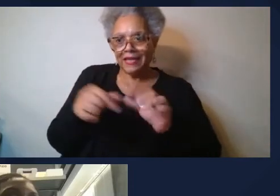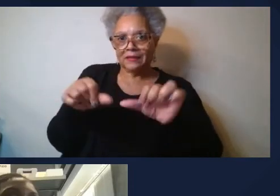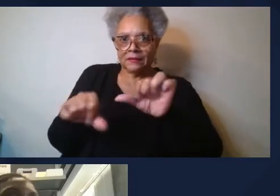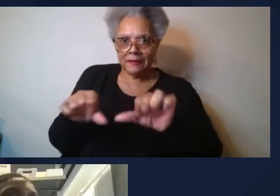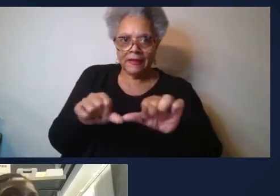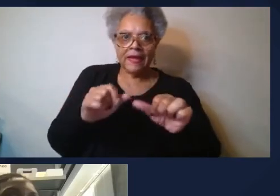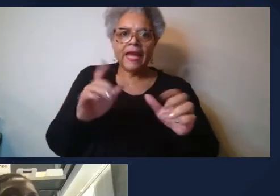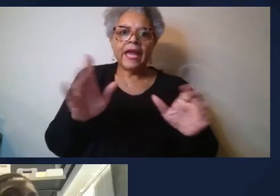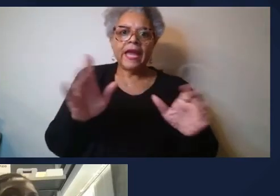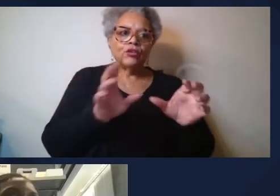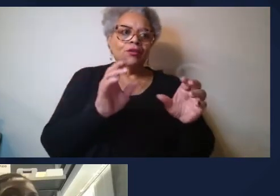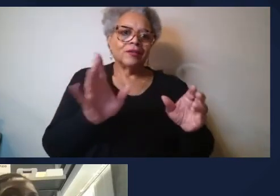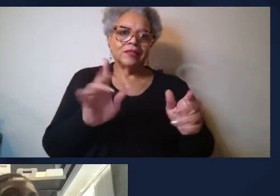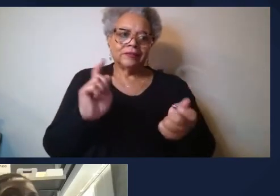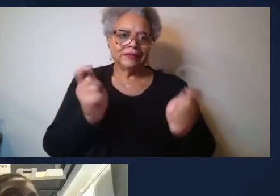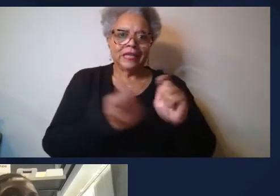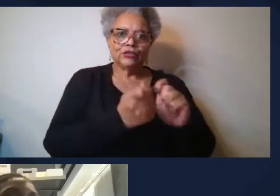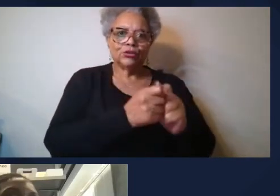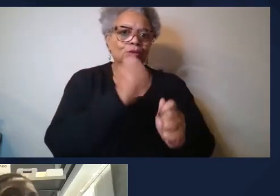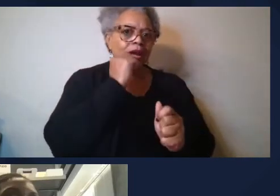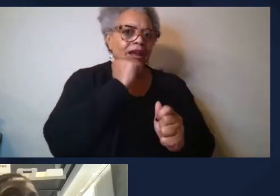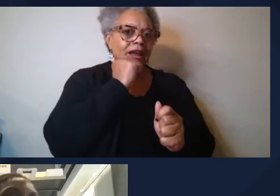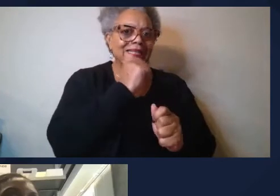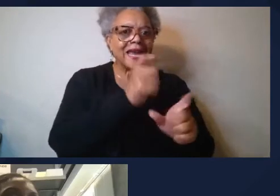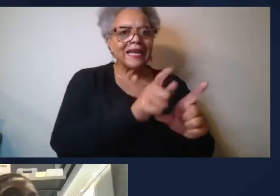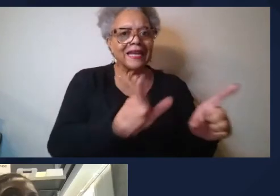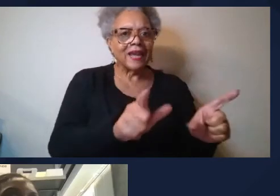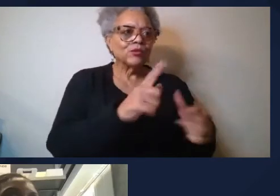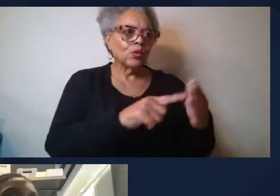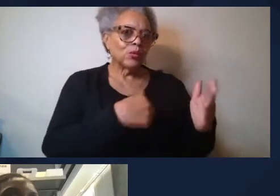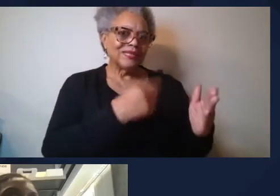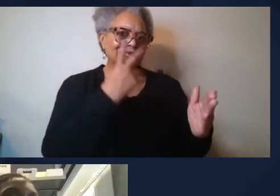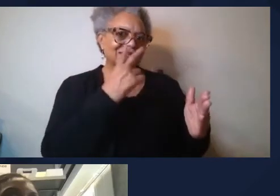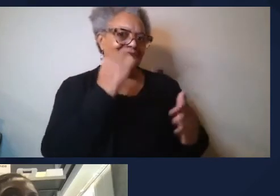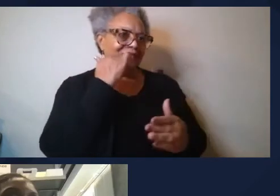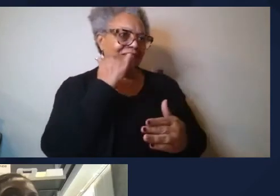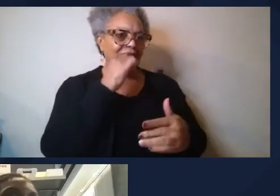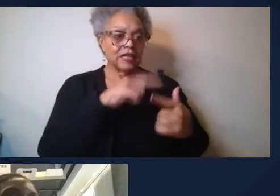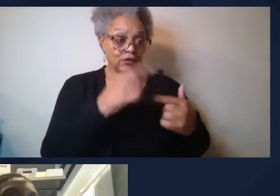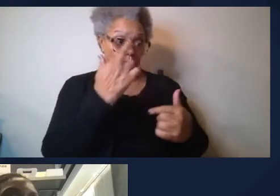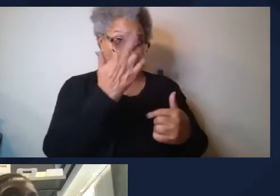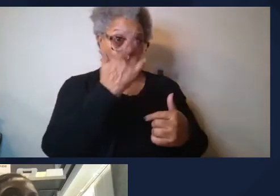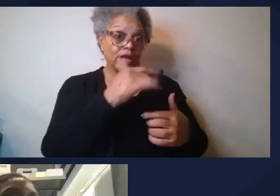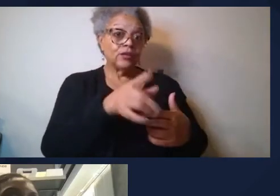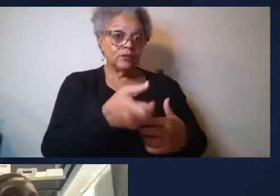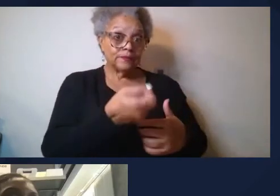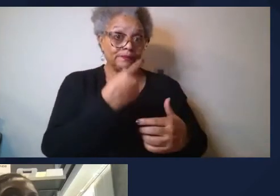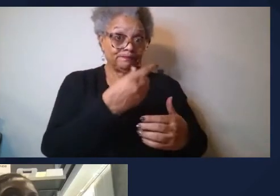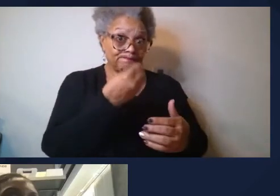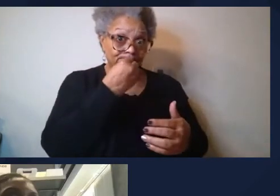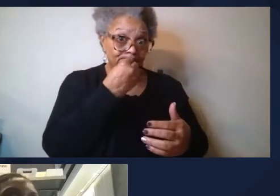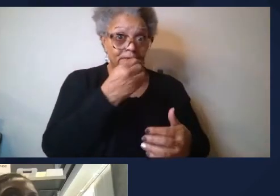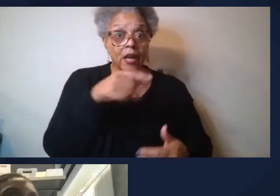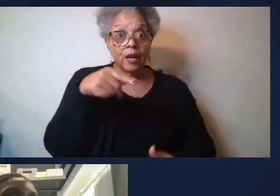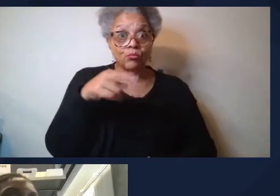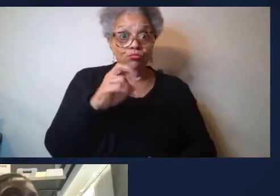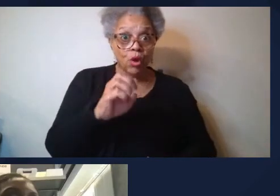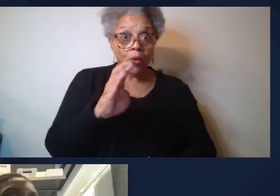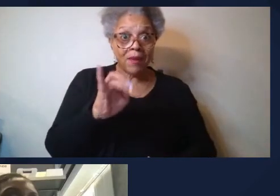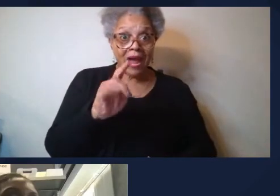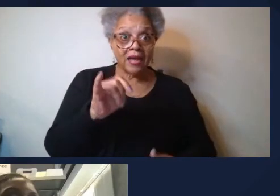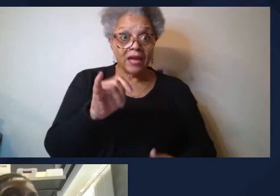everyday language and the things that we see every day and say, the reason why you take probiotics, or the reason why they